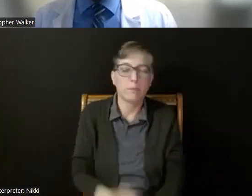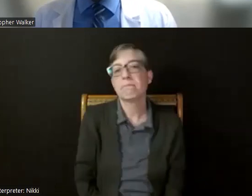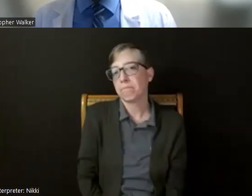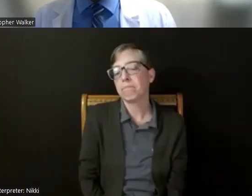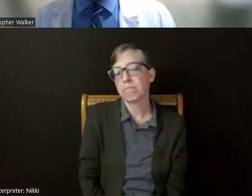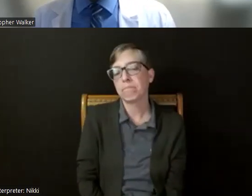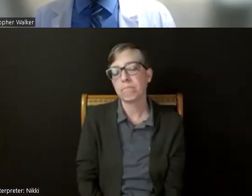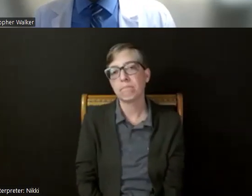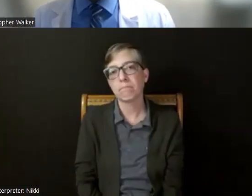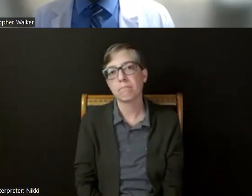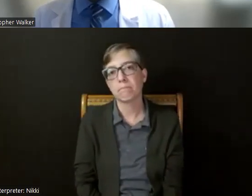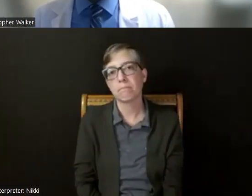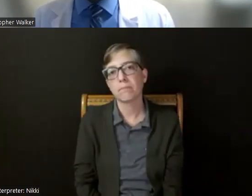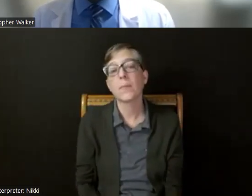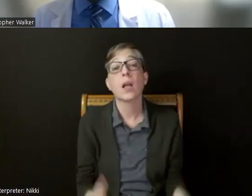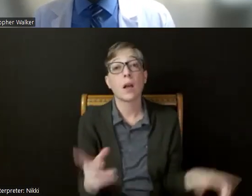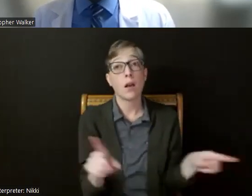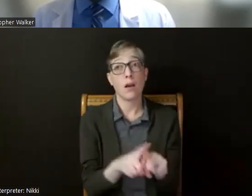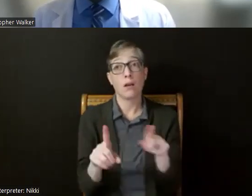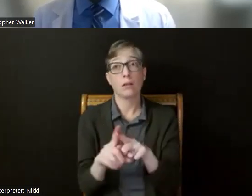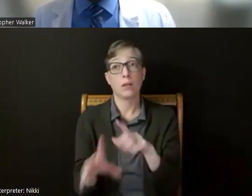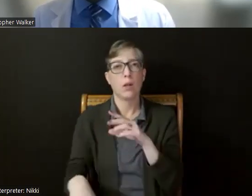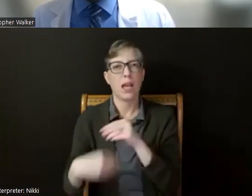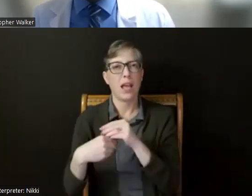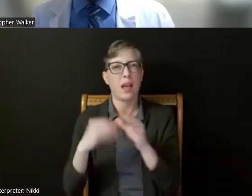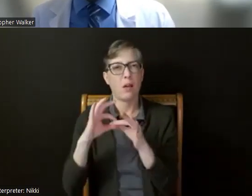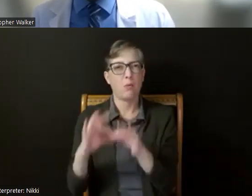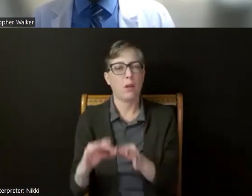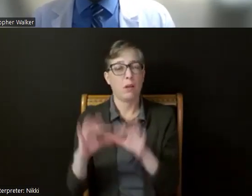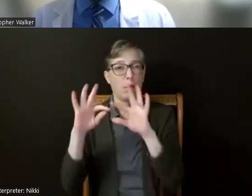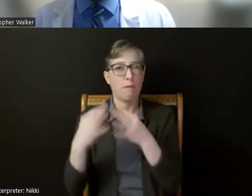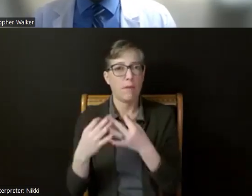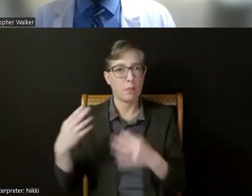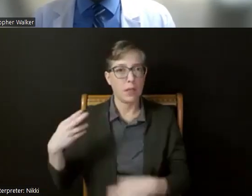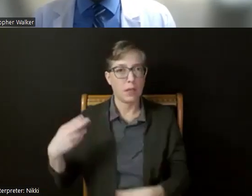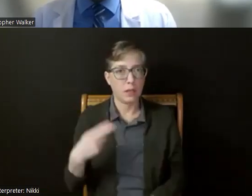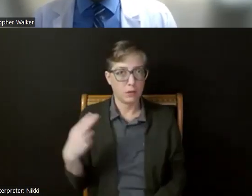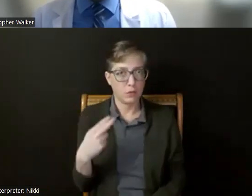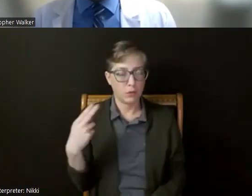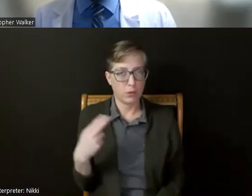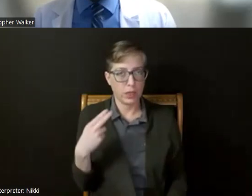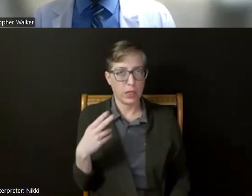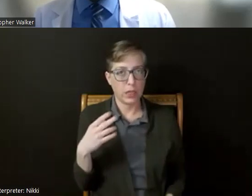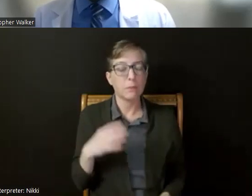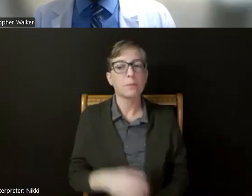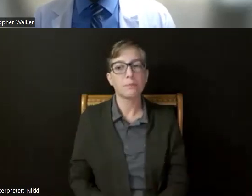And just to add to the family history discussion that we were having,